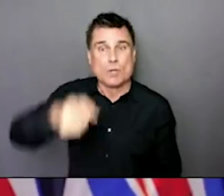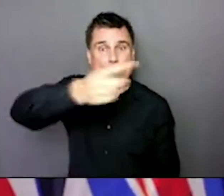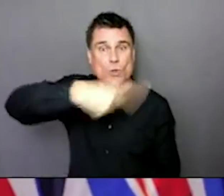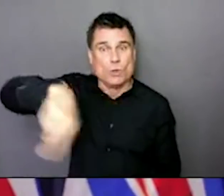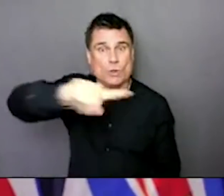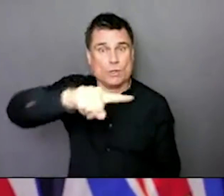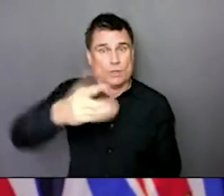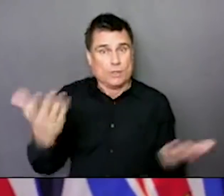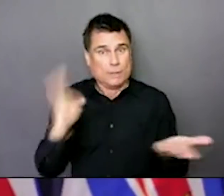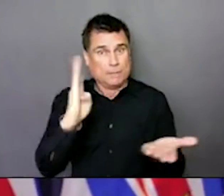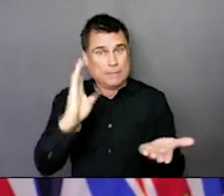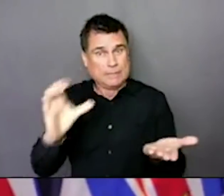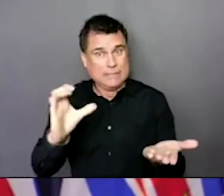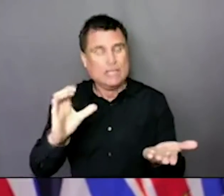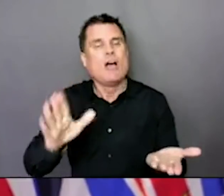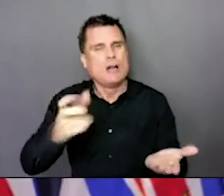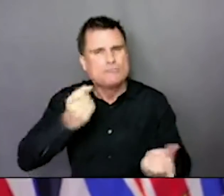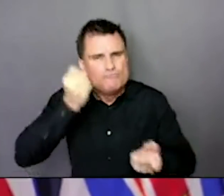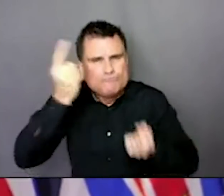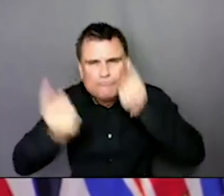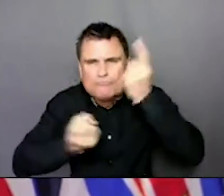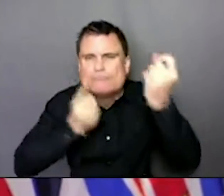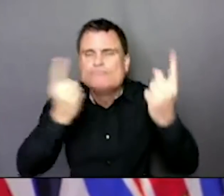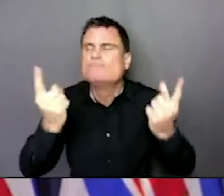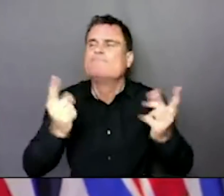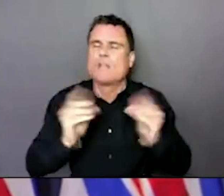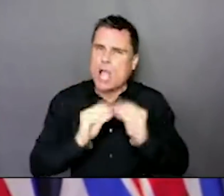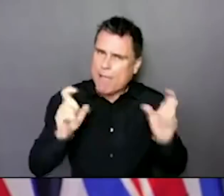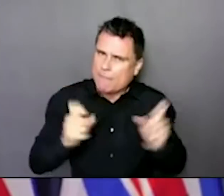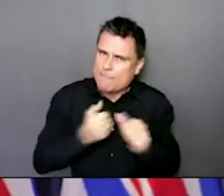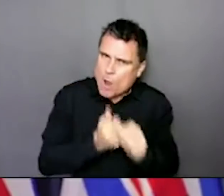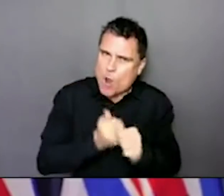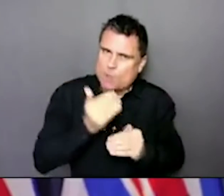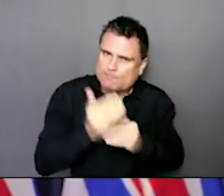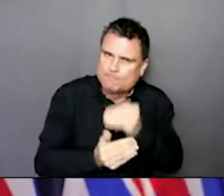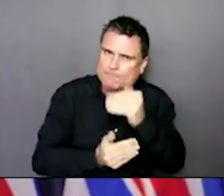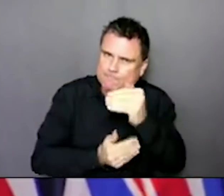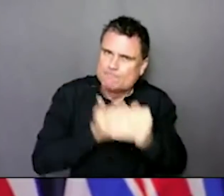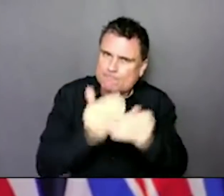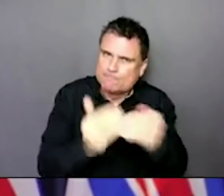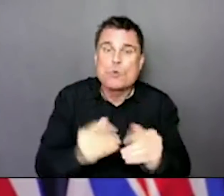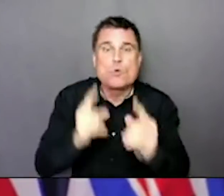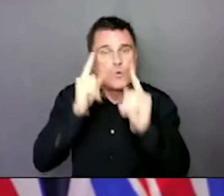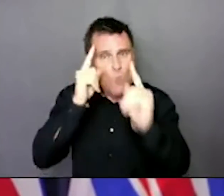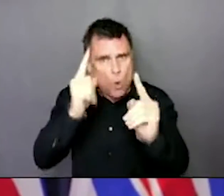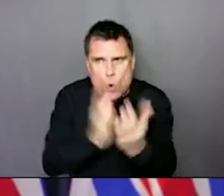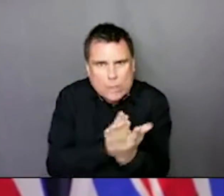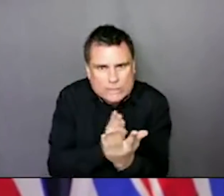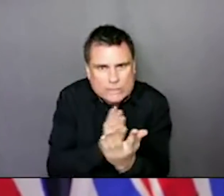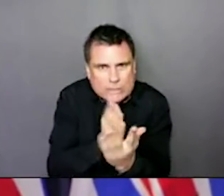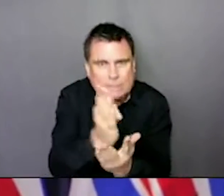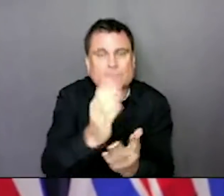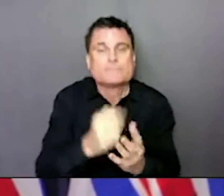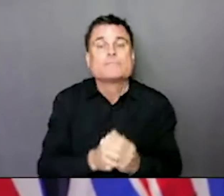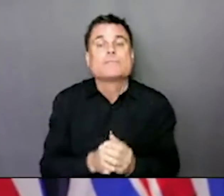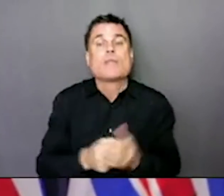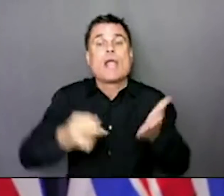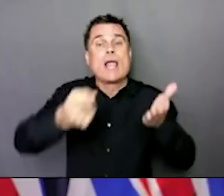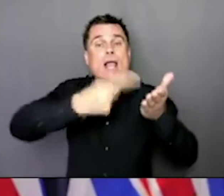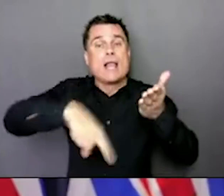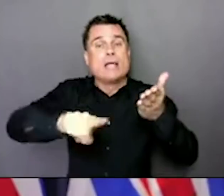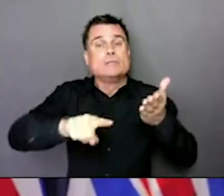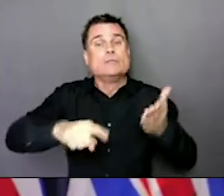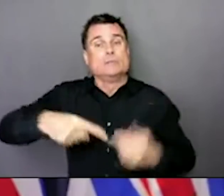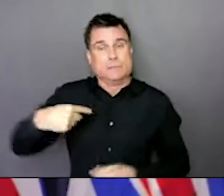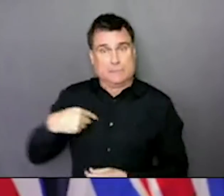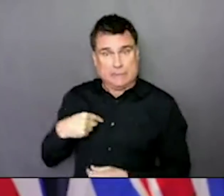going forward. But I think before next week, when Minister Dix and I and Dr. Henry will give a more comprehensive